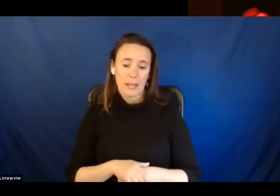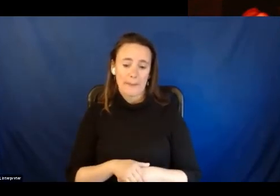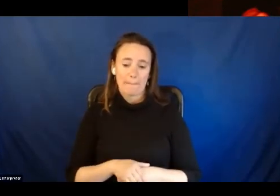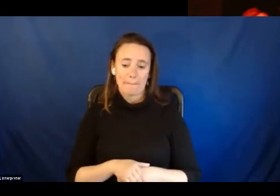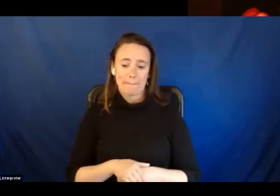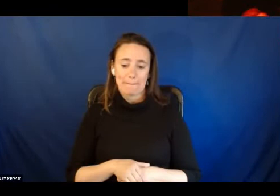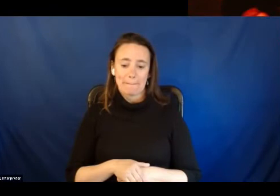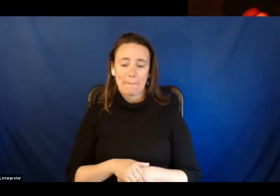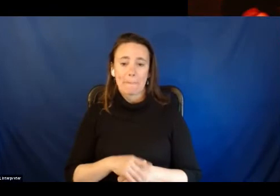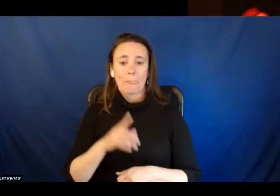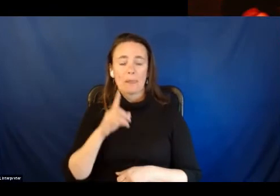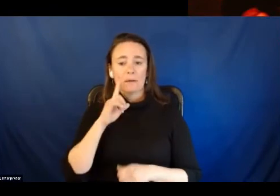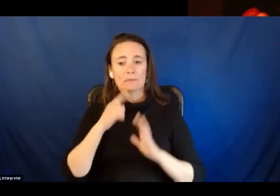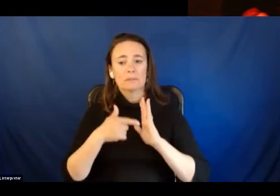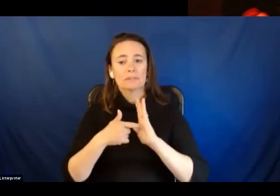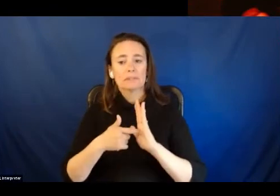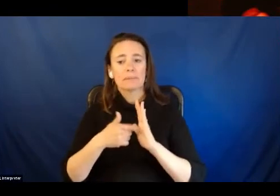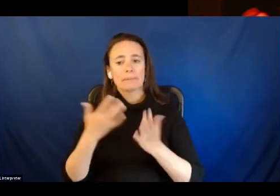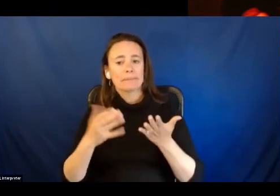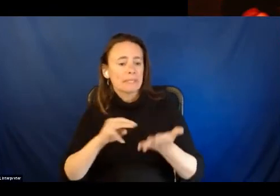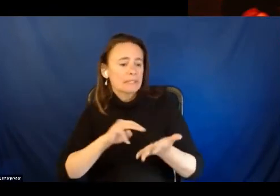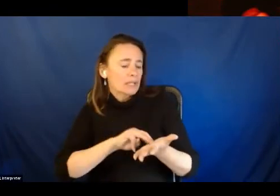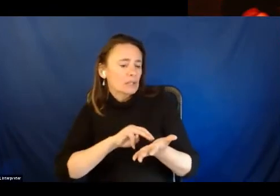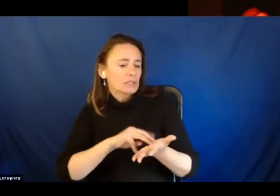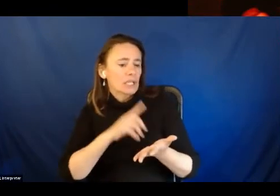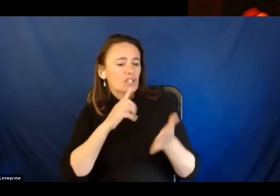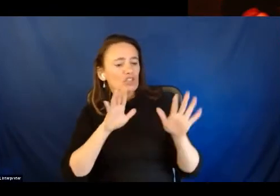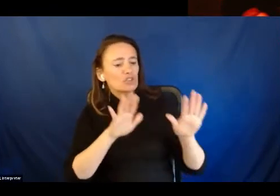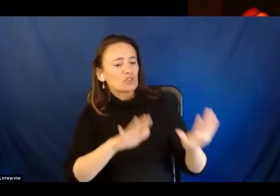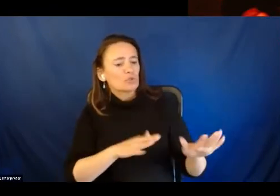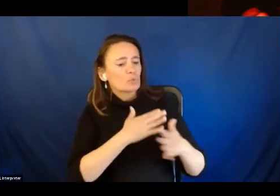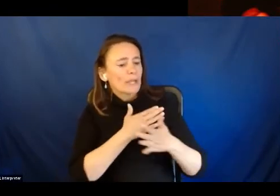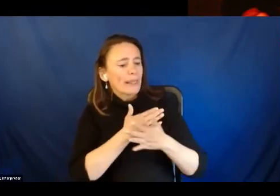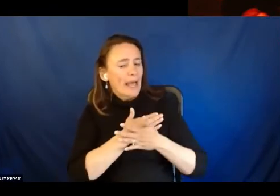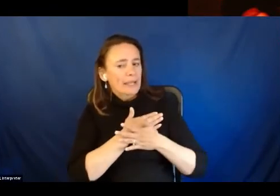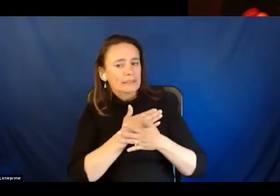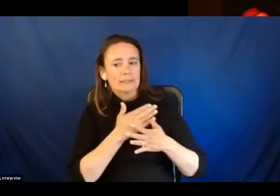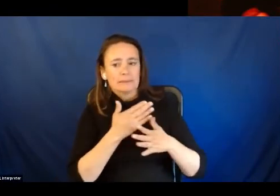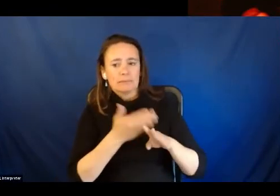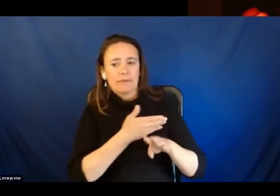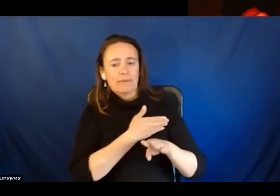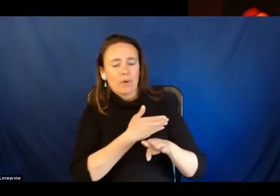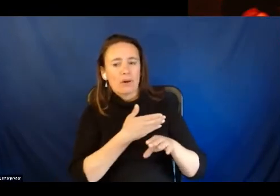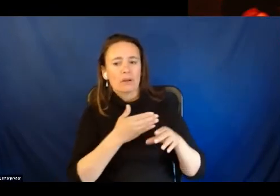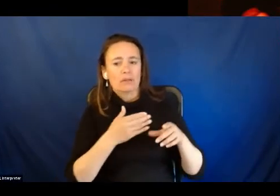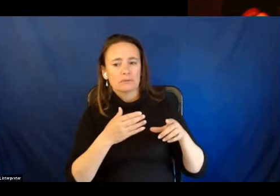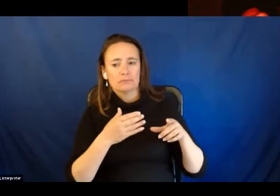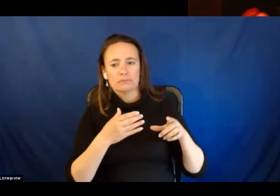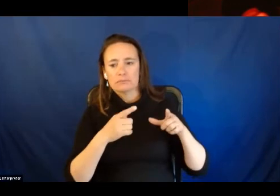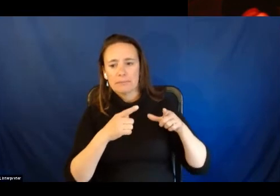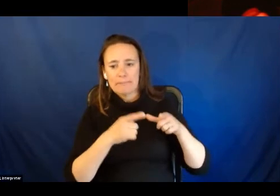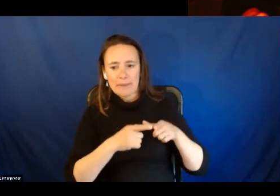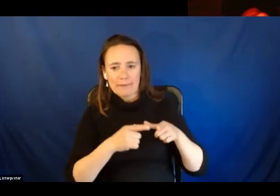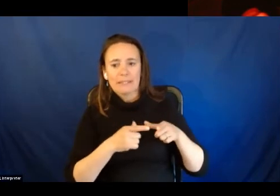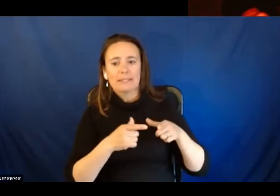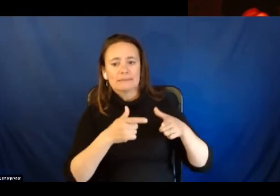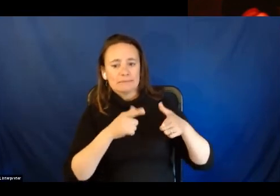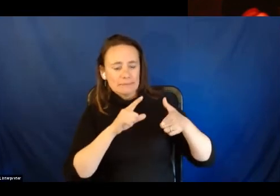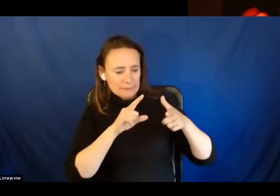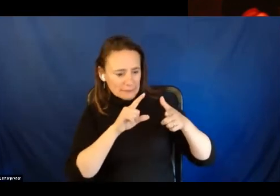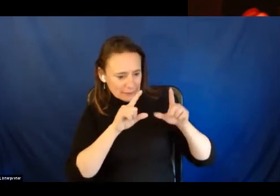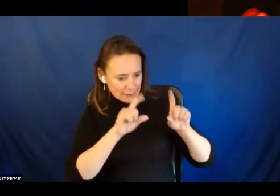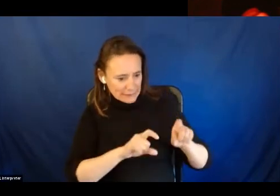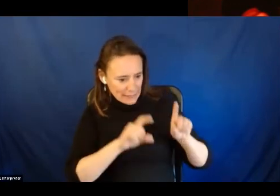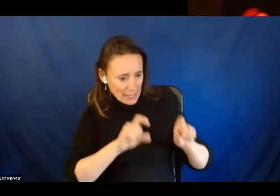a survivor being told by a doctor to just relax before a pelvic exam. They might be triggered because the person that harmed them said